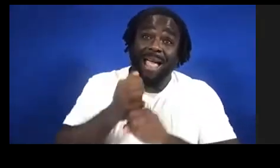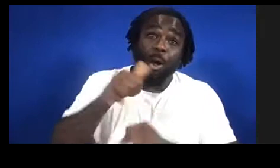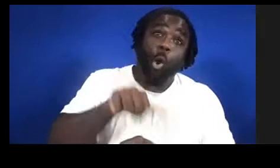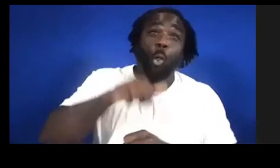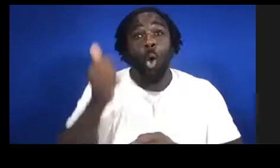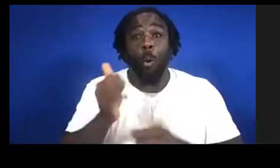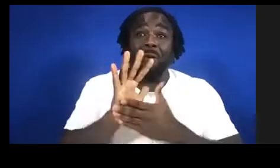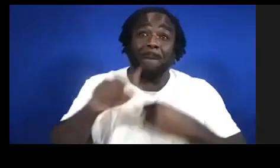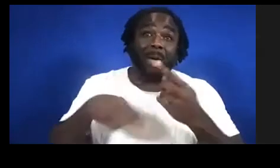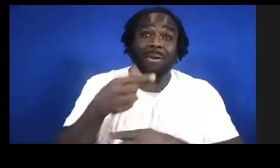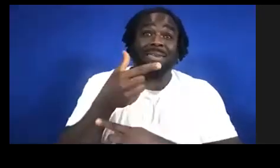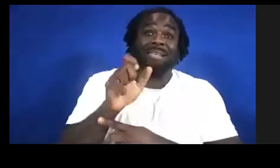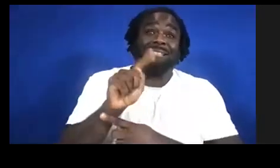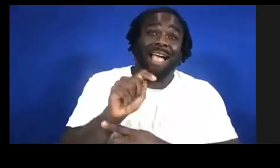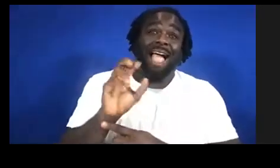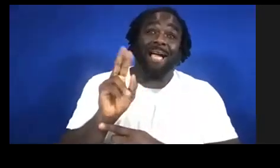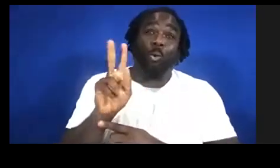Jordan Peele.